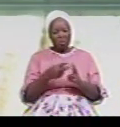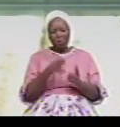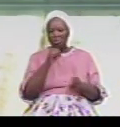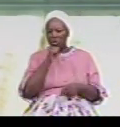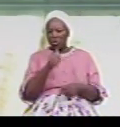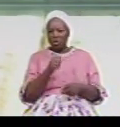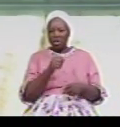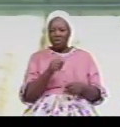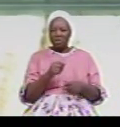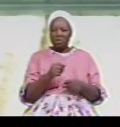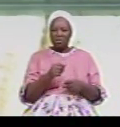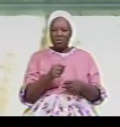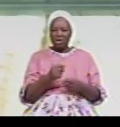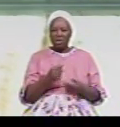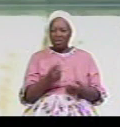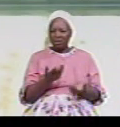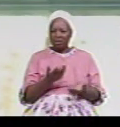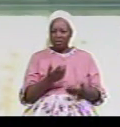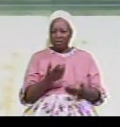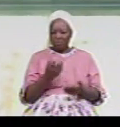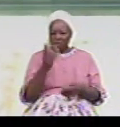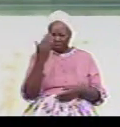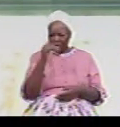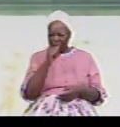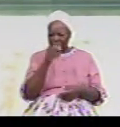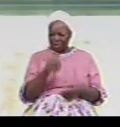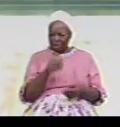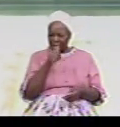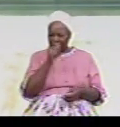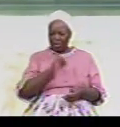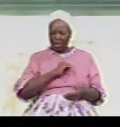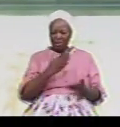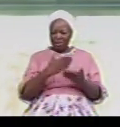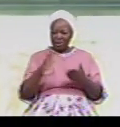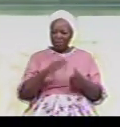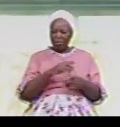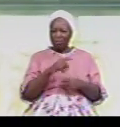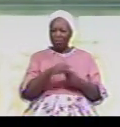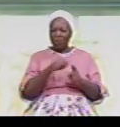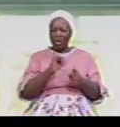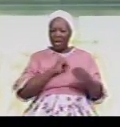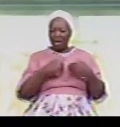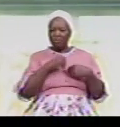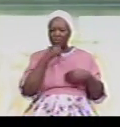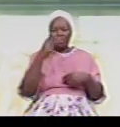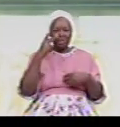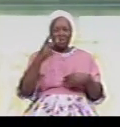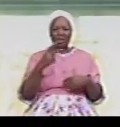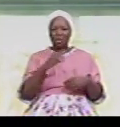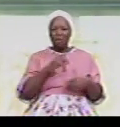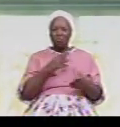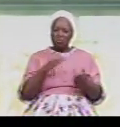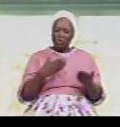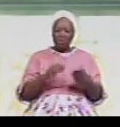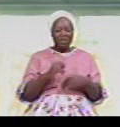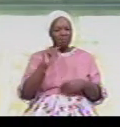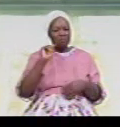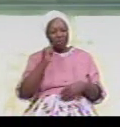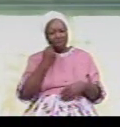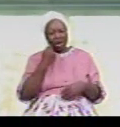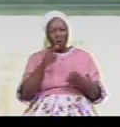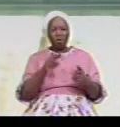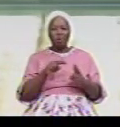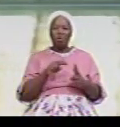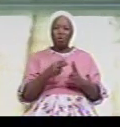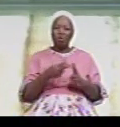fact, what am I even rejecting when I've not seen whether it is bitter or sweet? Why am I pushing